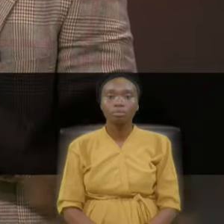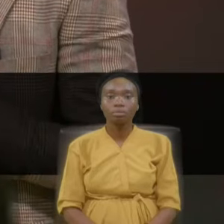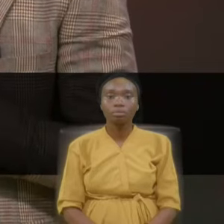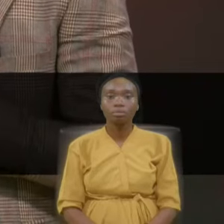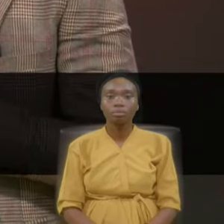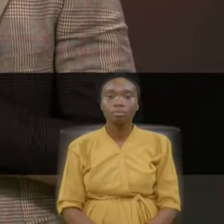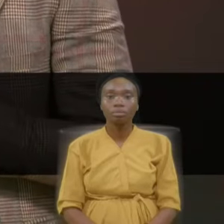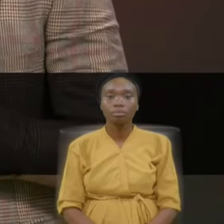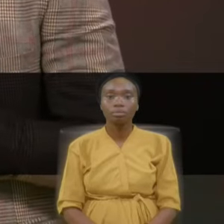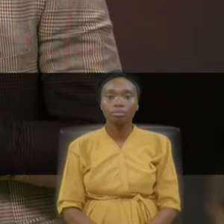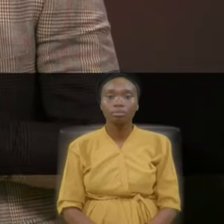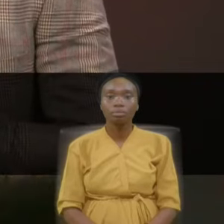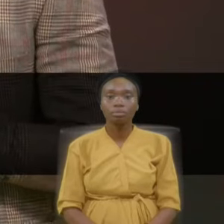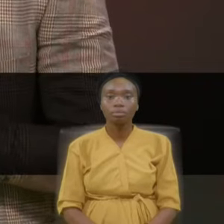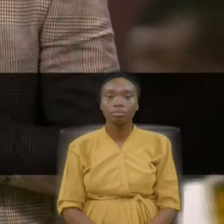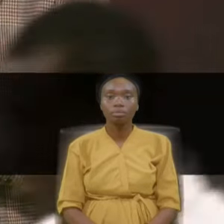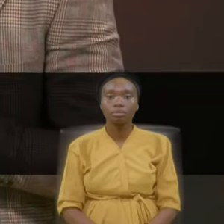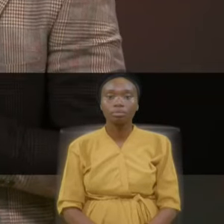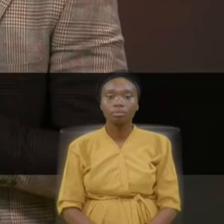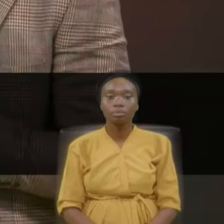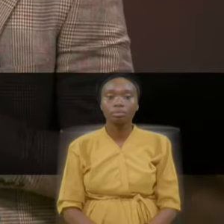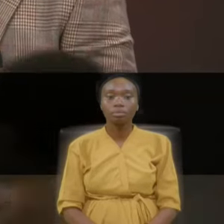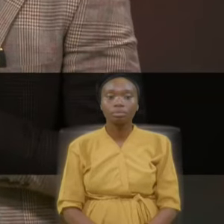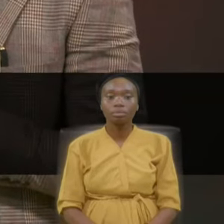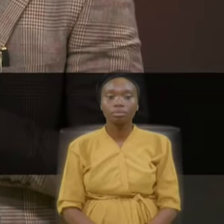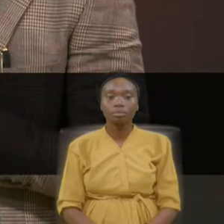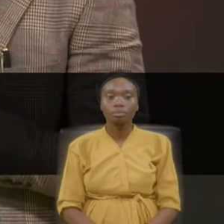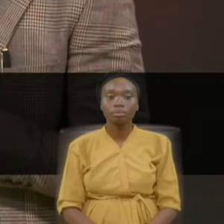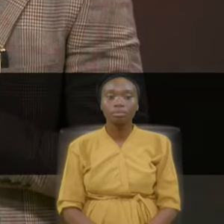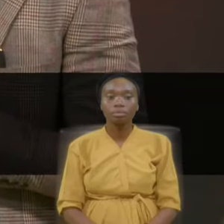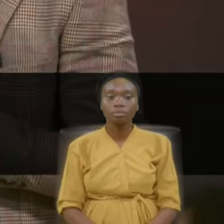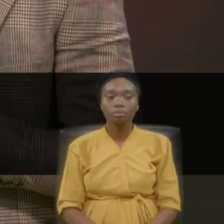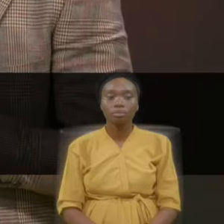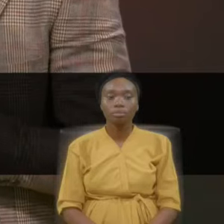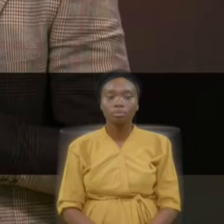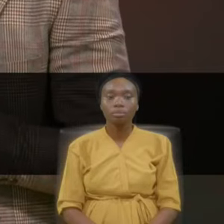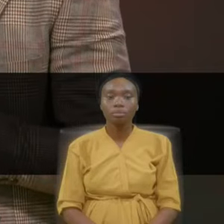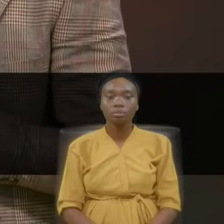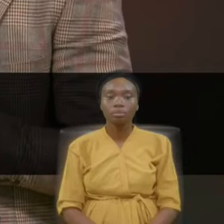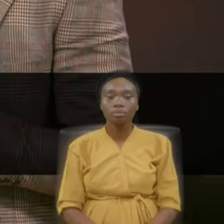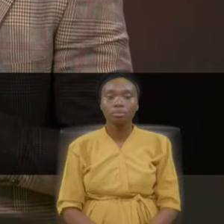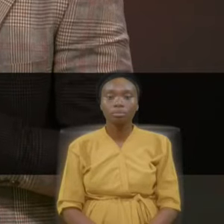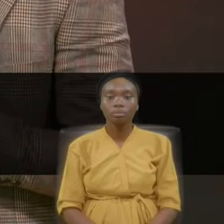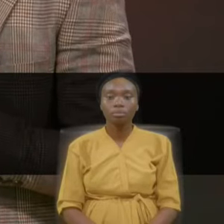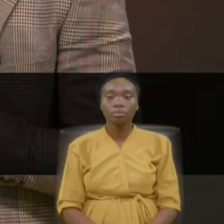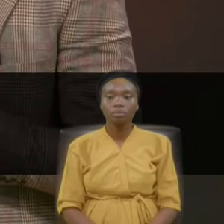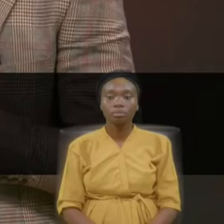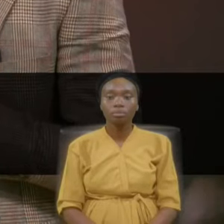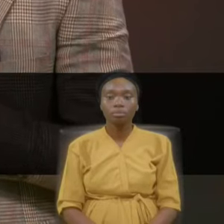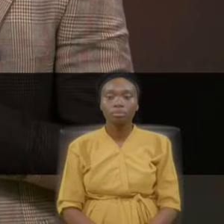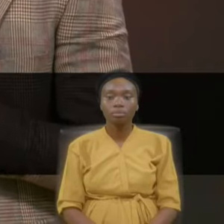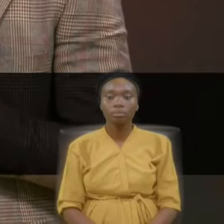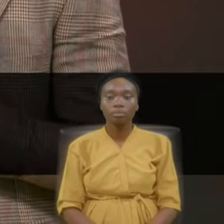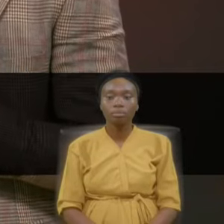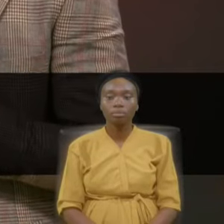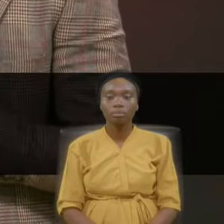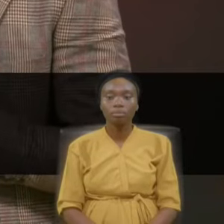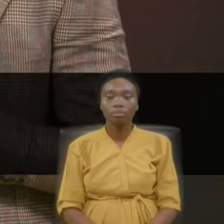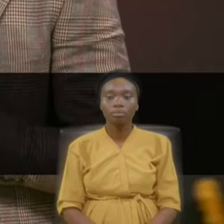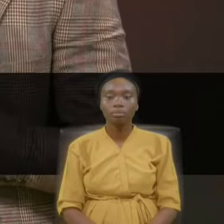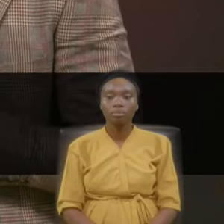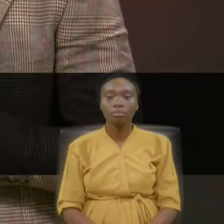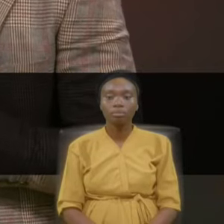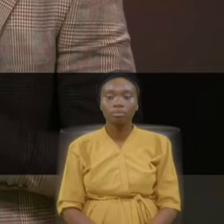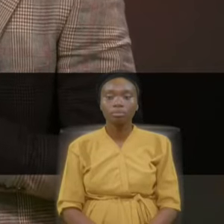grace, count me, count me. Who are found in Christ, a hiding place, count